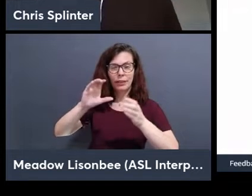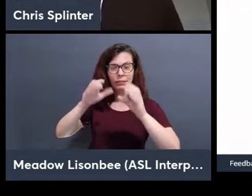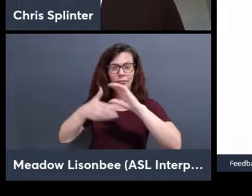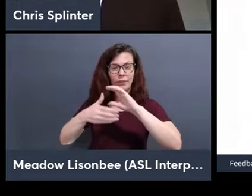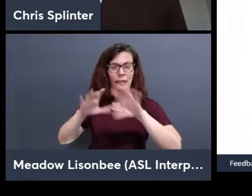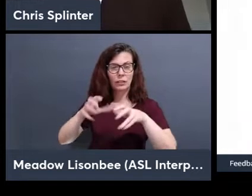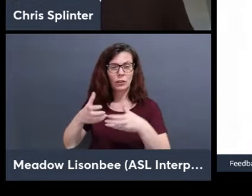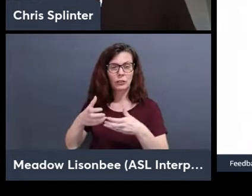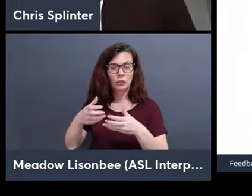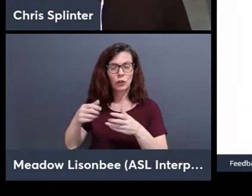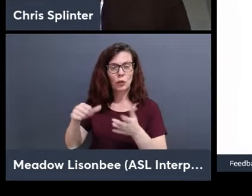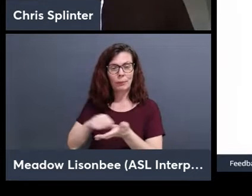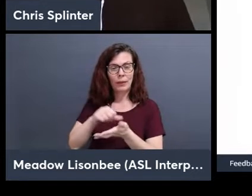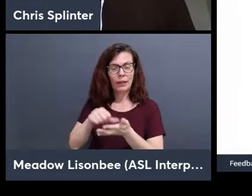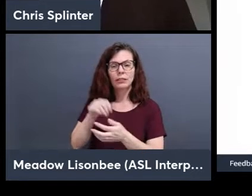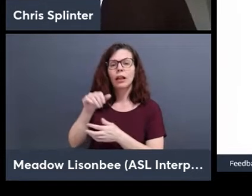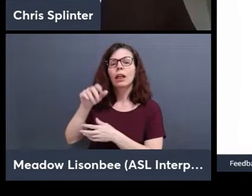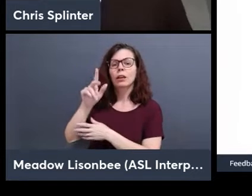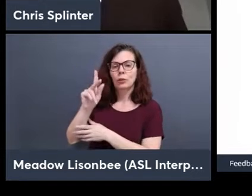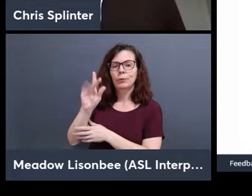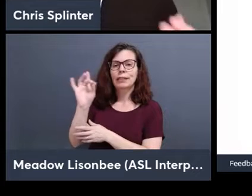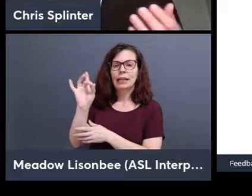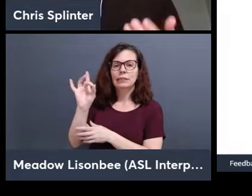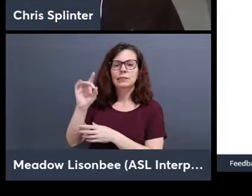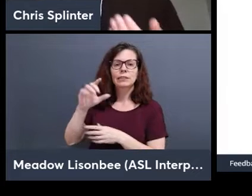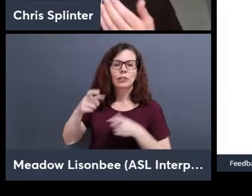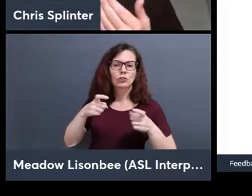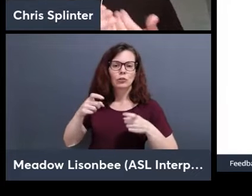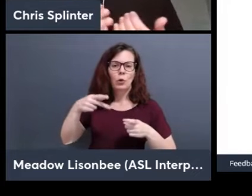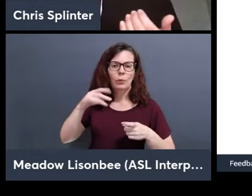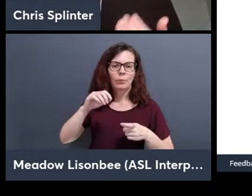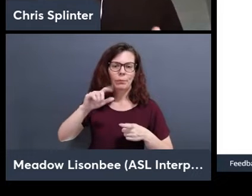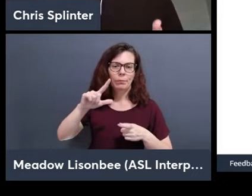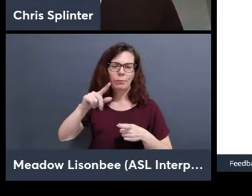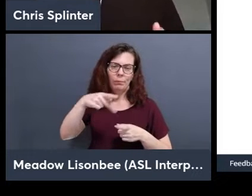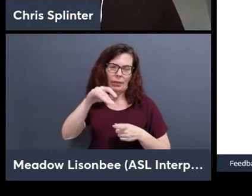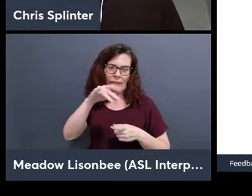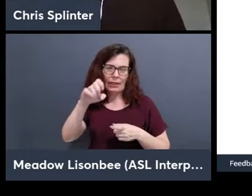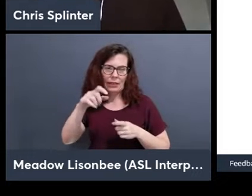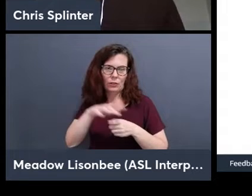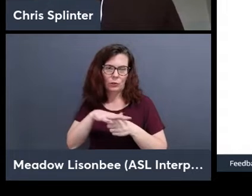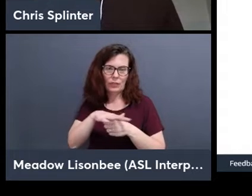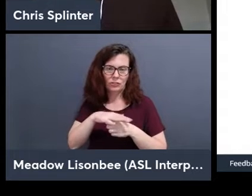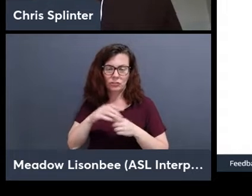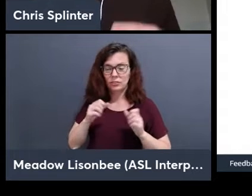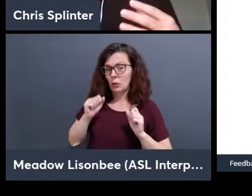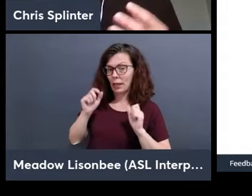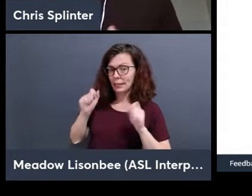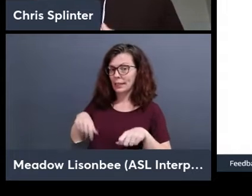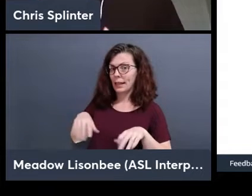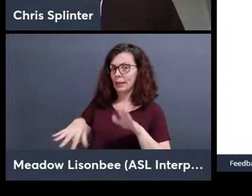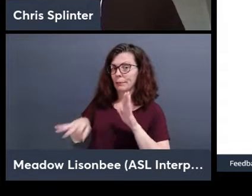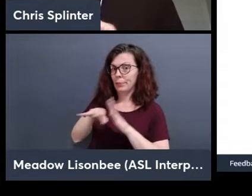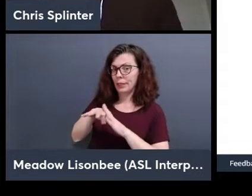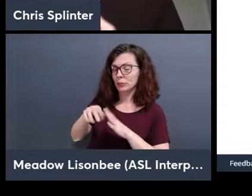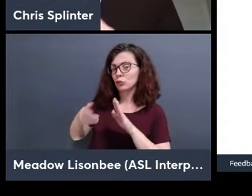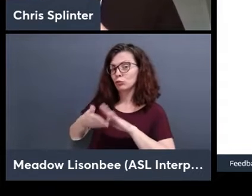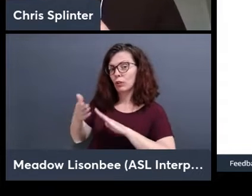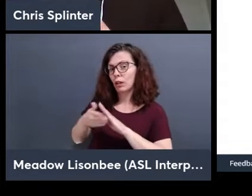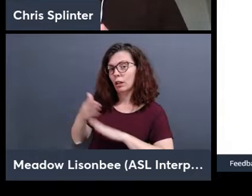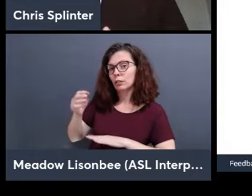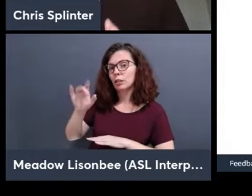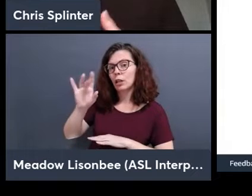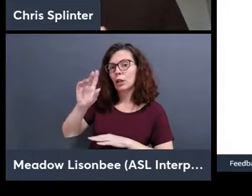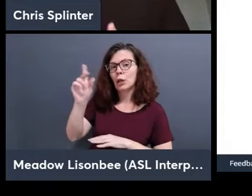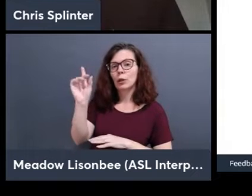the Kubernetes control plane location. And so I can choose to either run the Kubernetes control plane in an AWS region